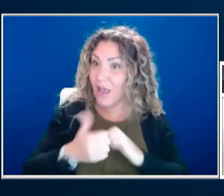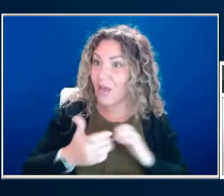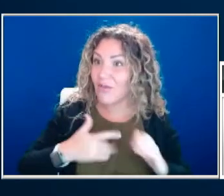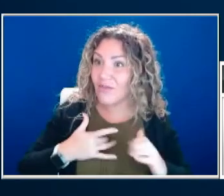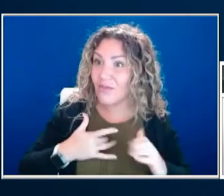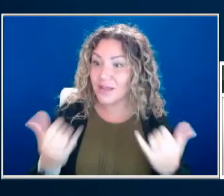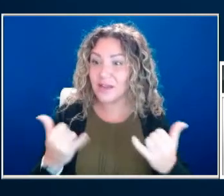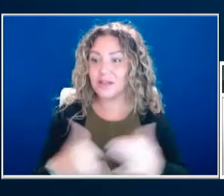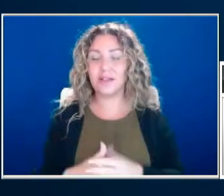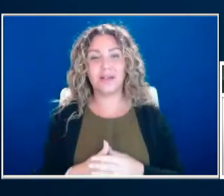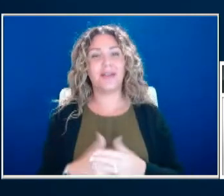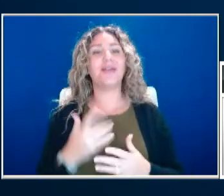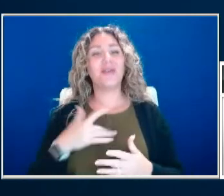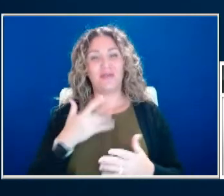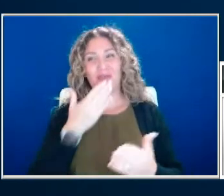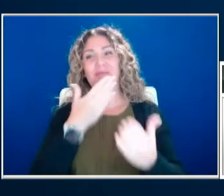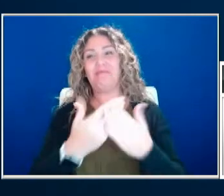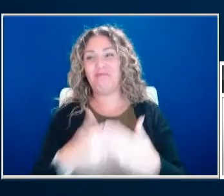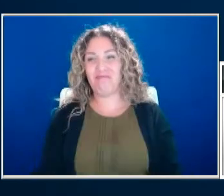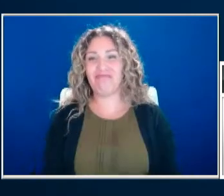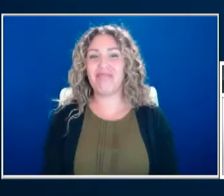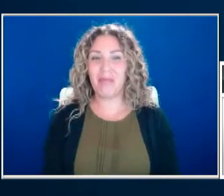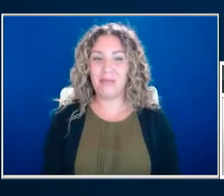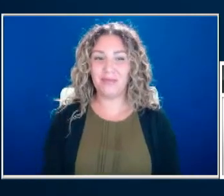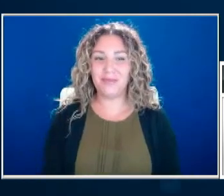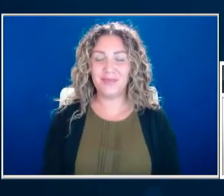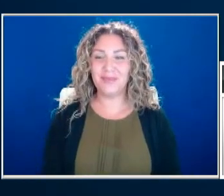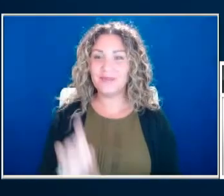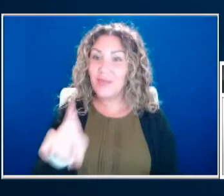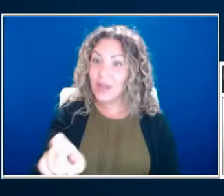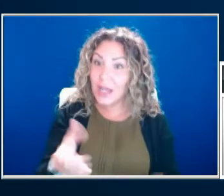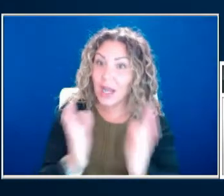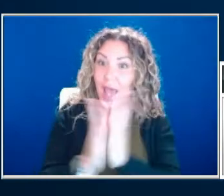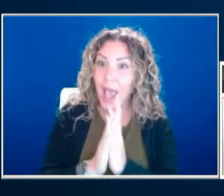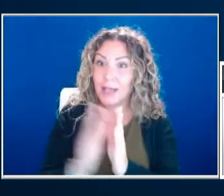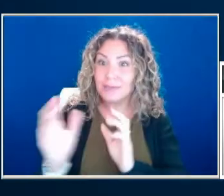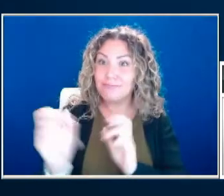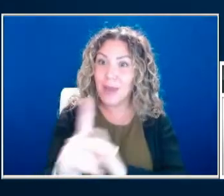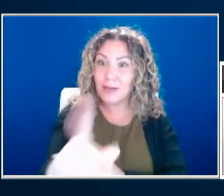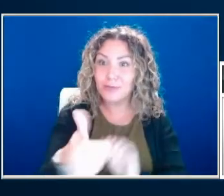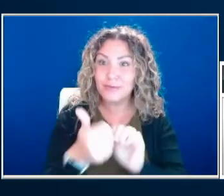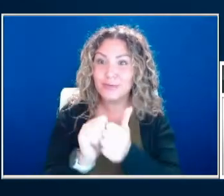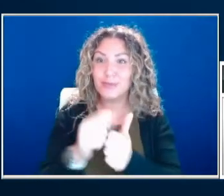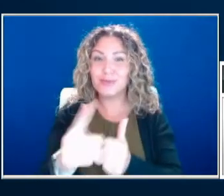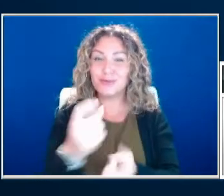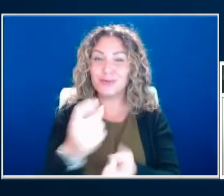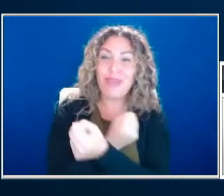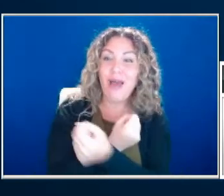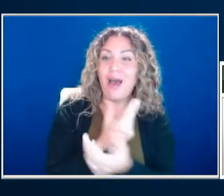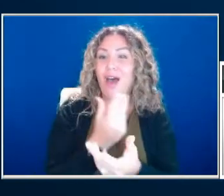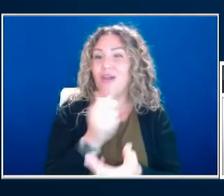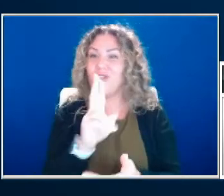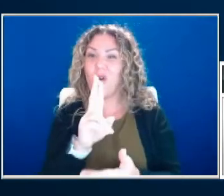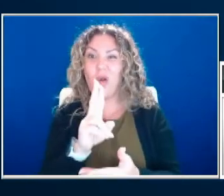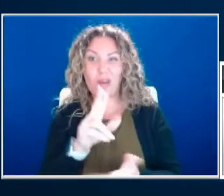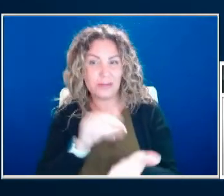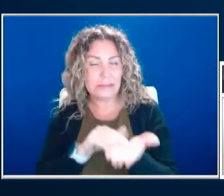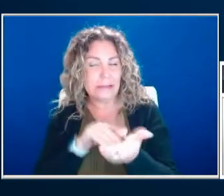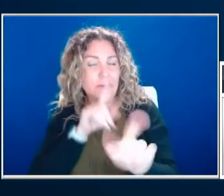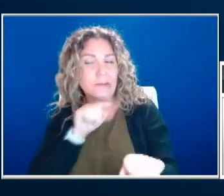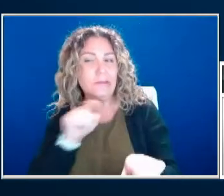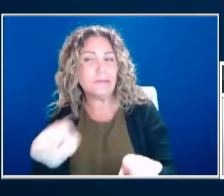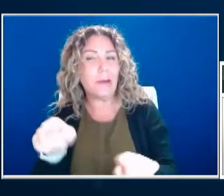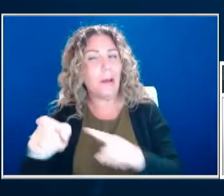I'm feeling pretty good. I have to ask, are you back to those sports that you love, or are doctors maybe ordering you to hold off a little bit longer? What's